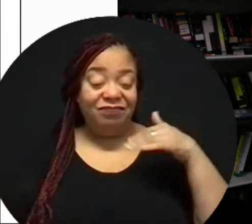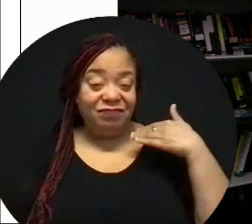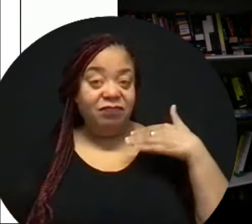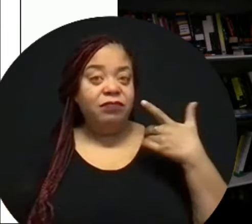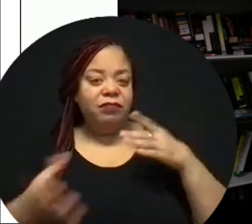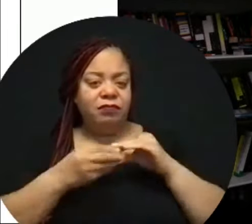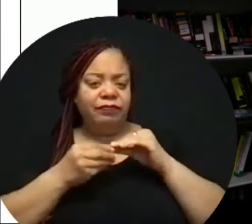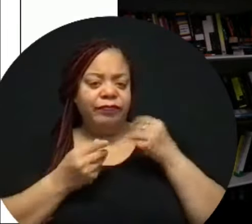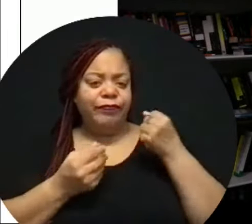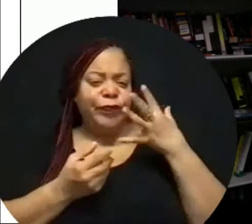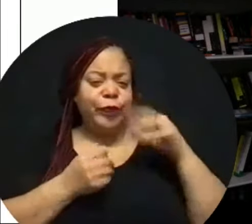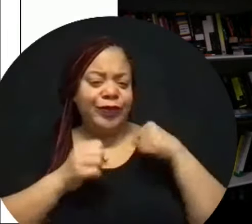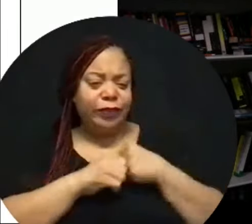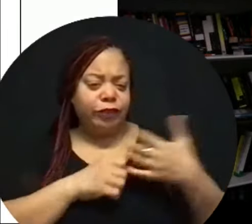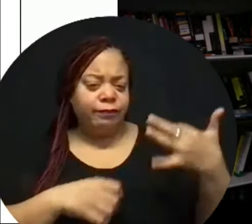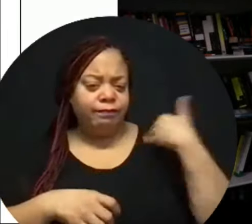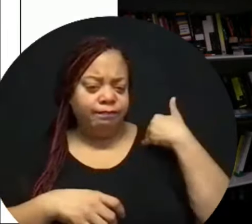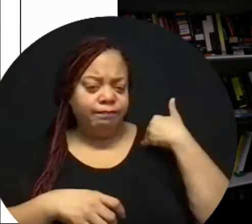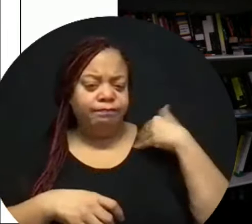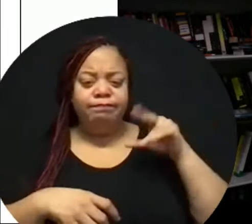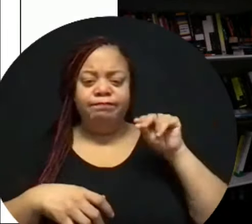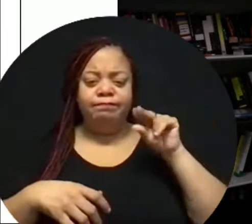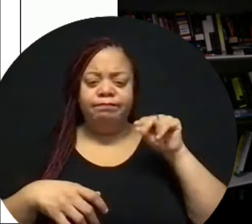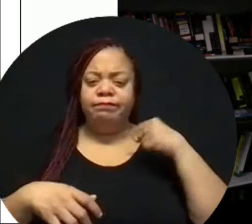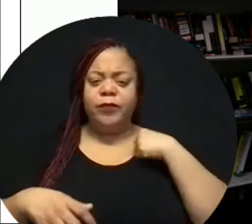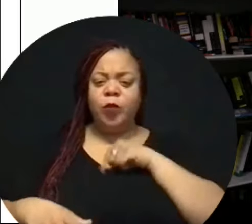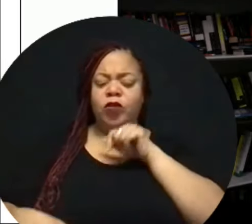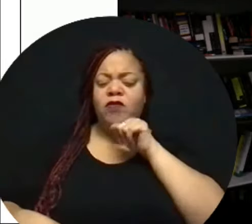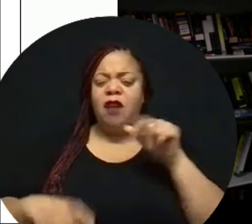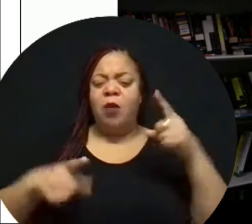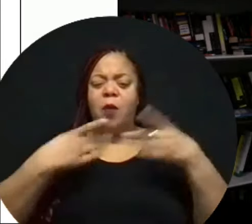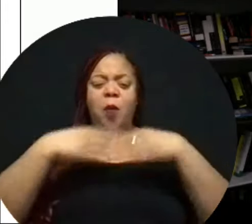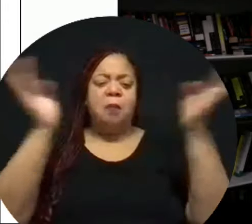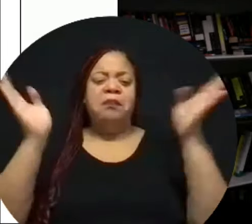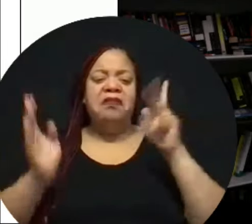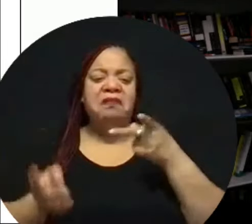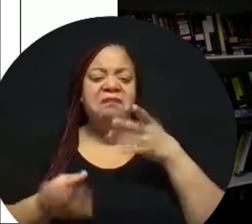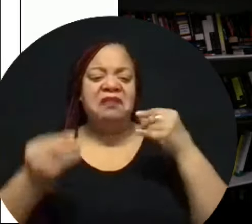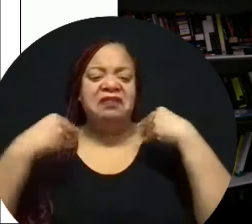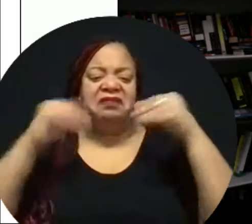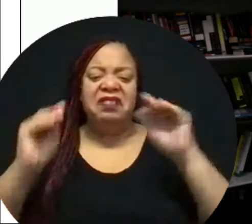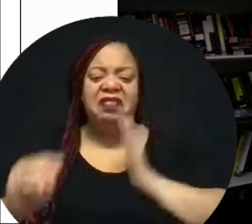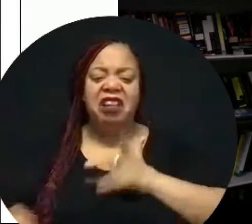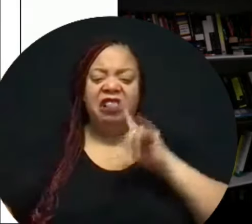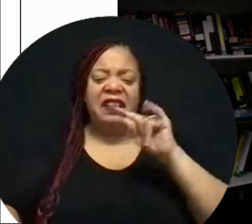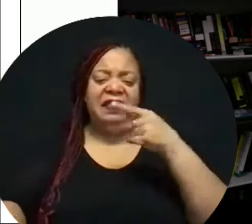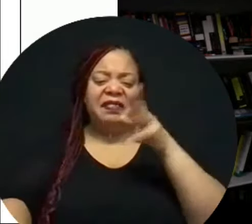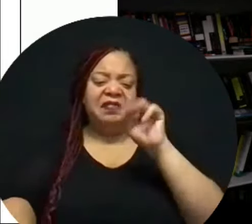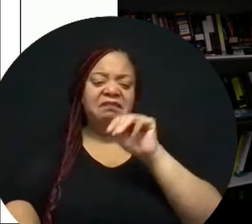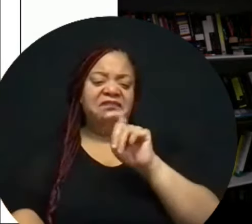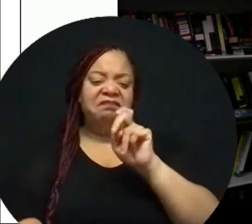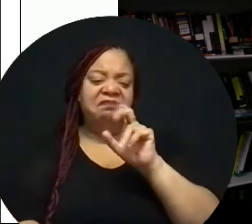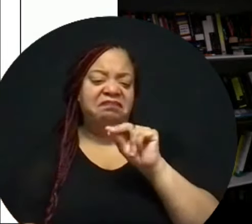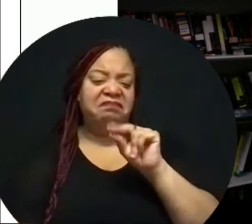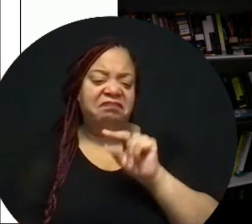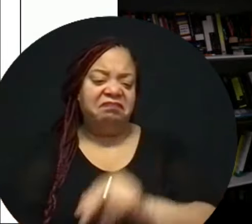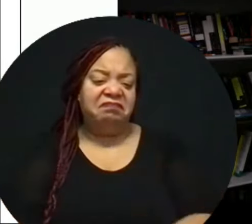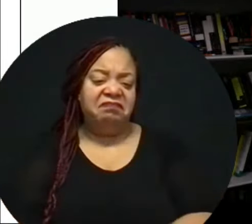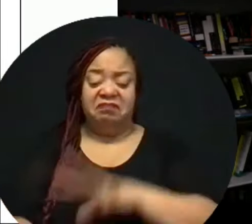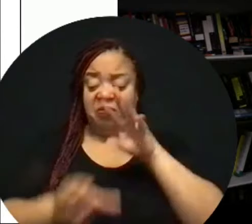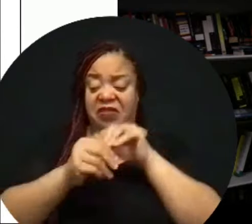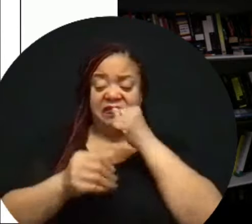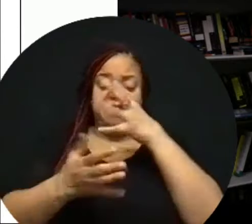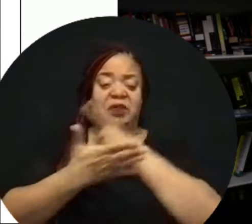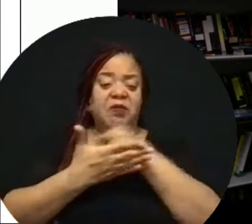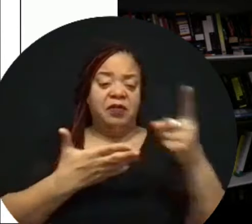our lithium. You know, there was a coup within a couple of weeks after that, right? So we're already at a state, at a site,